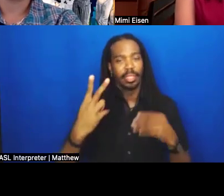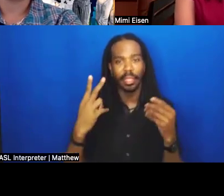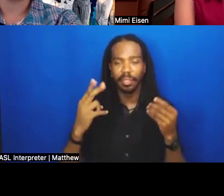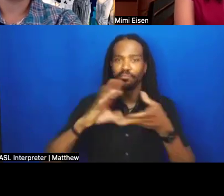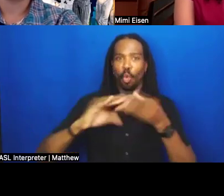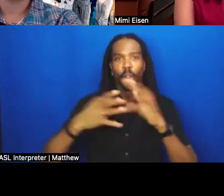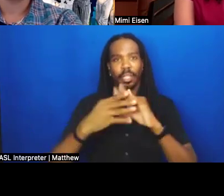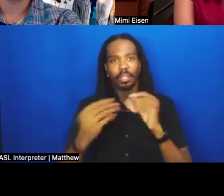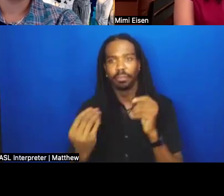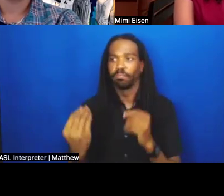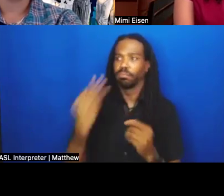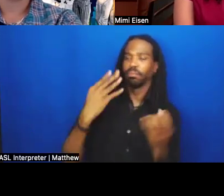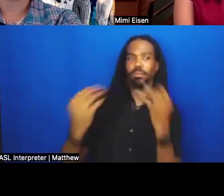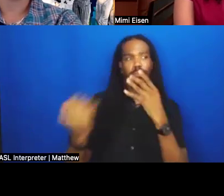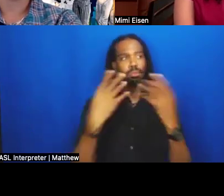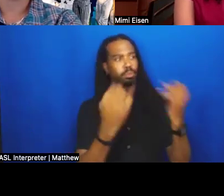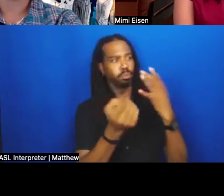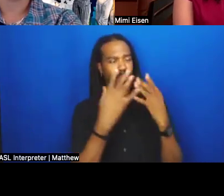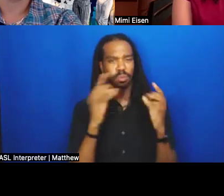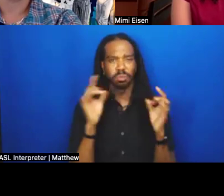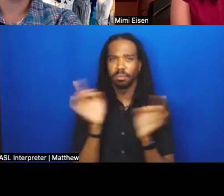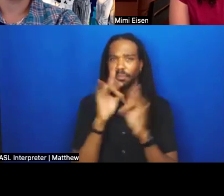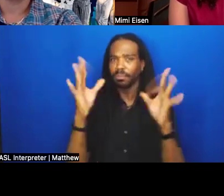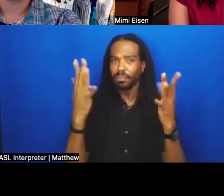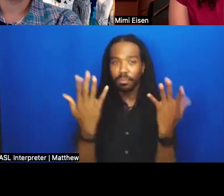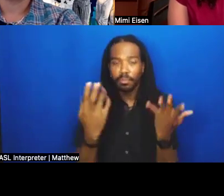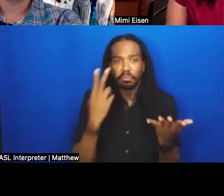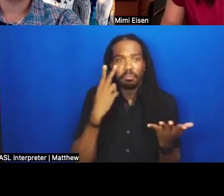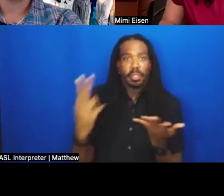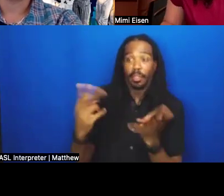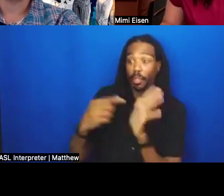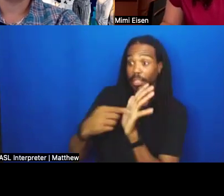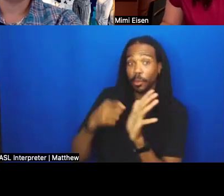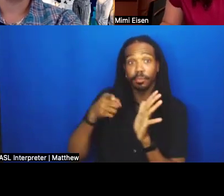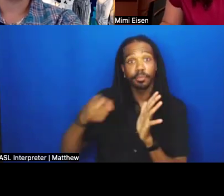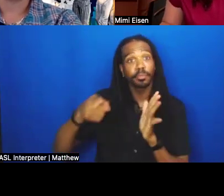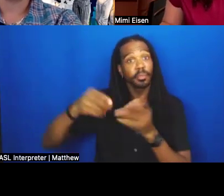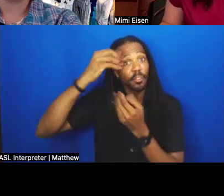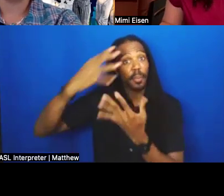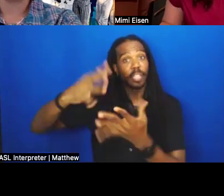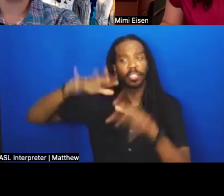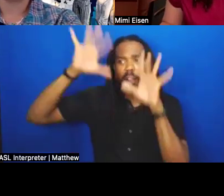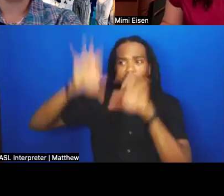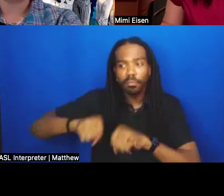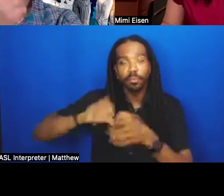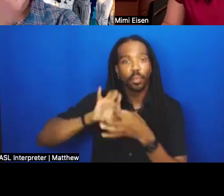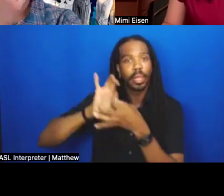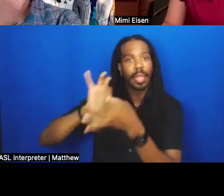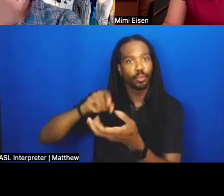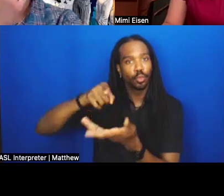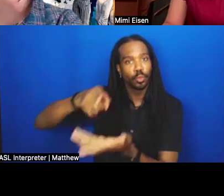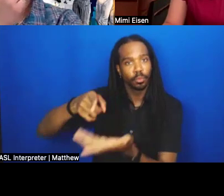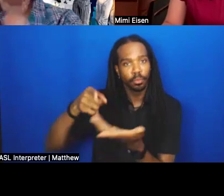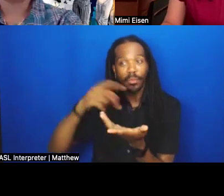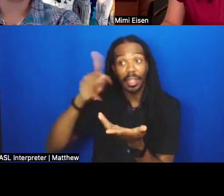violently across the country, whether it's tearing down the information in Philadelphia about the enslaved people